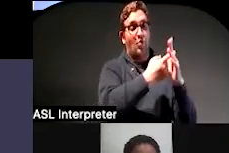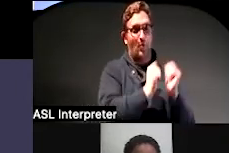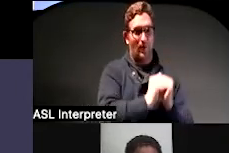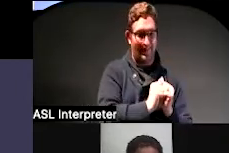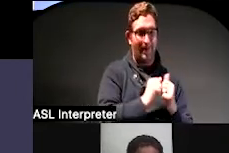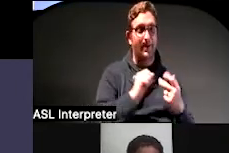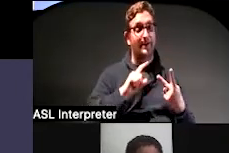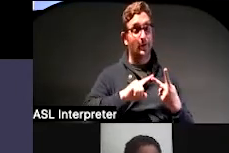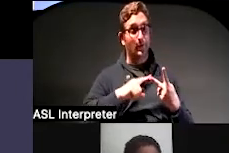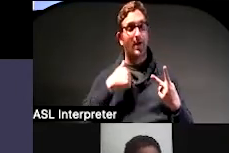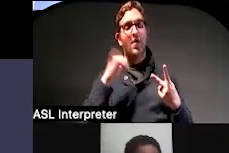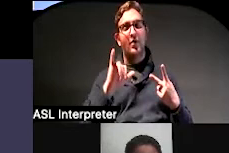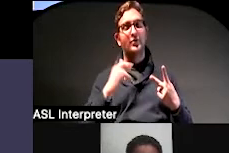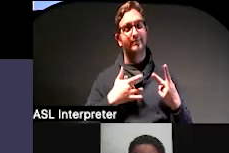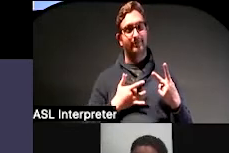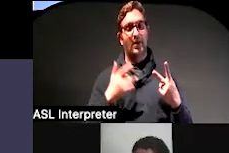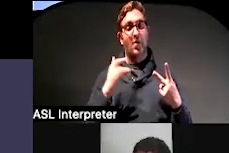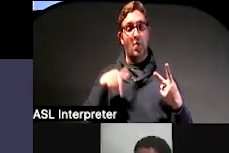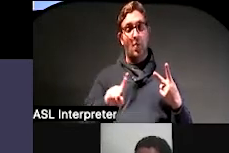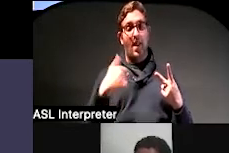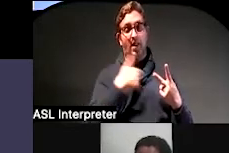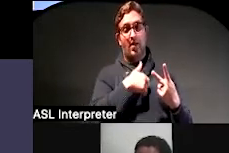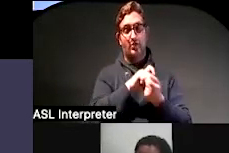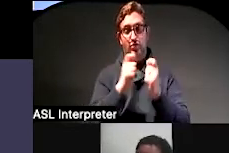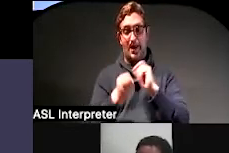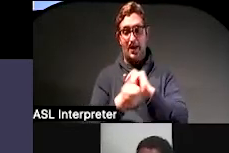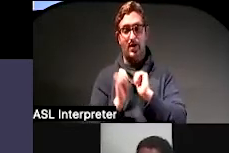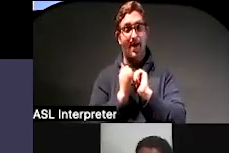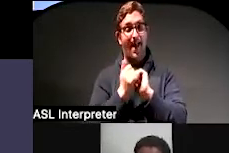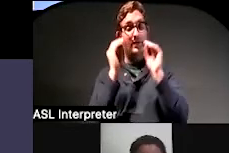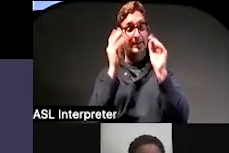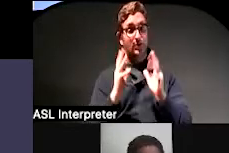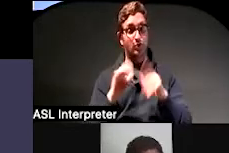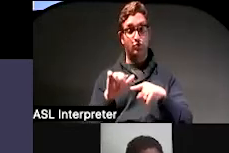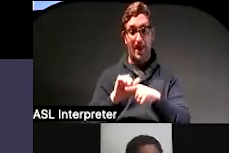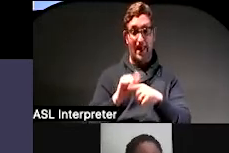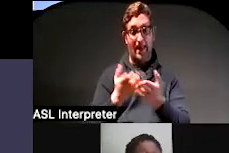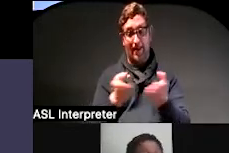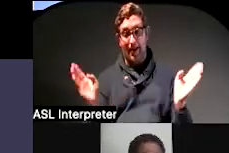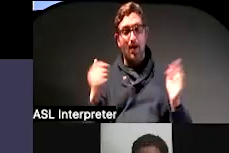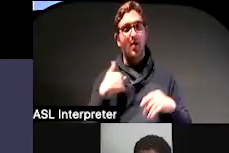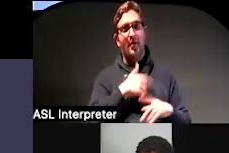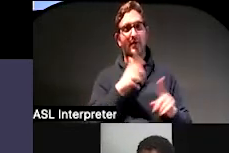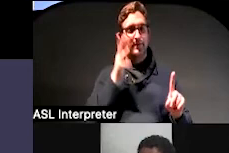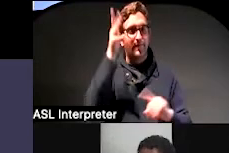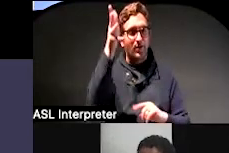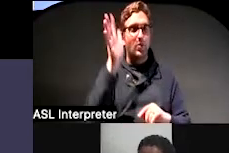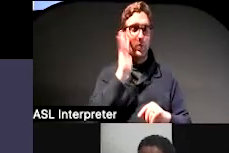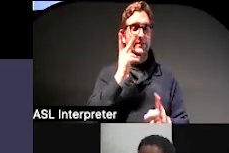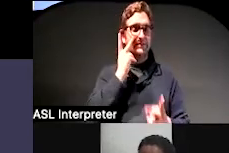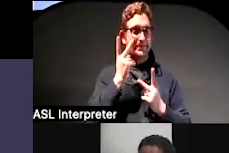two, I think as we change the way teachers are trained, we're going to eventually see